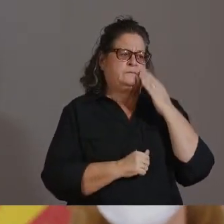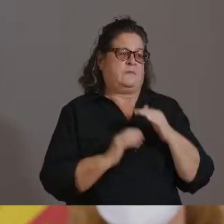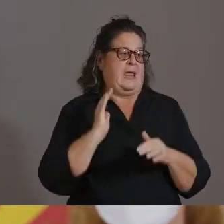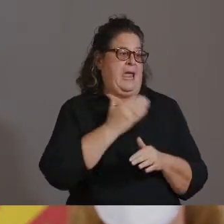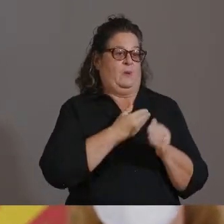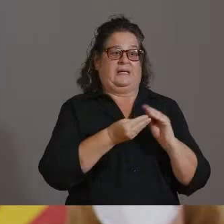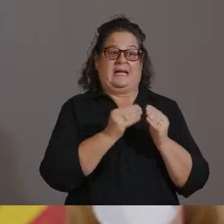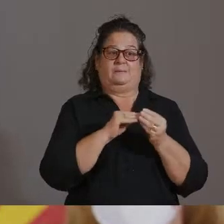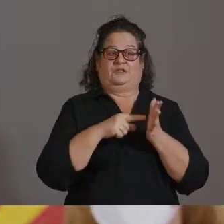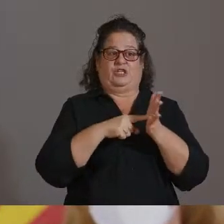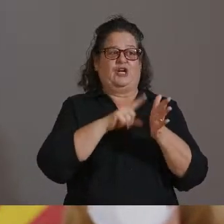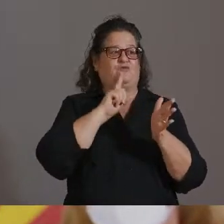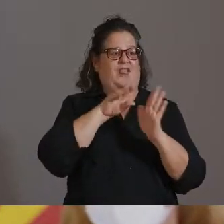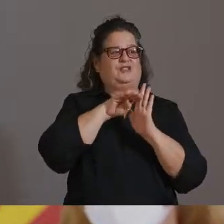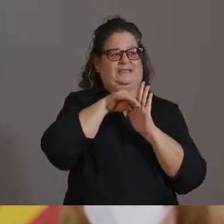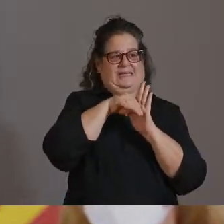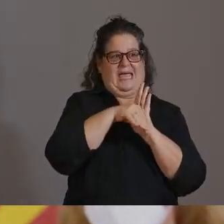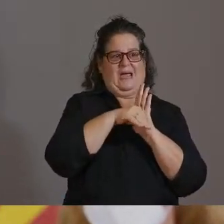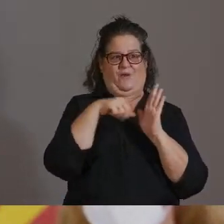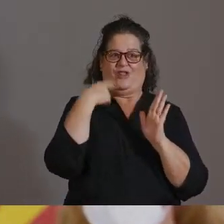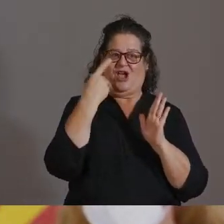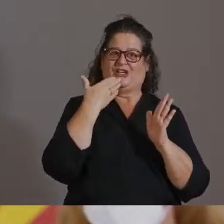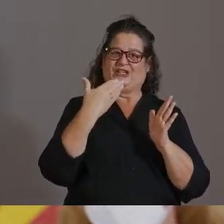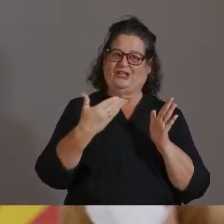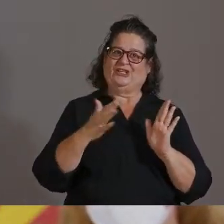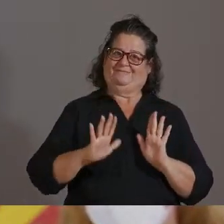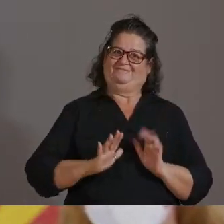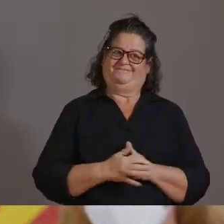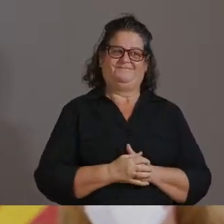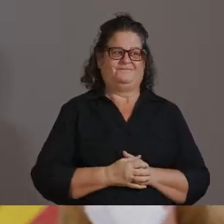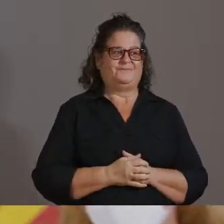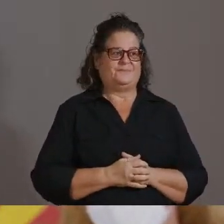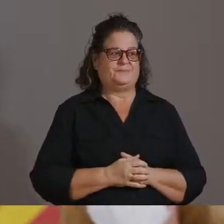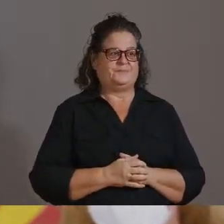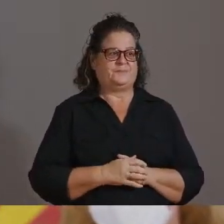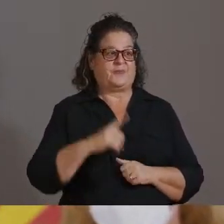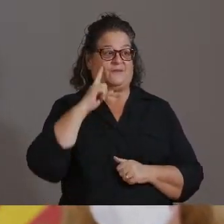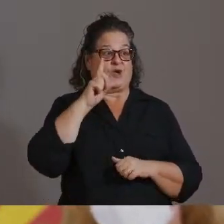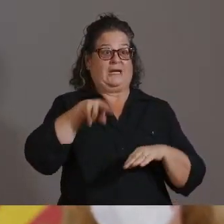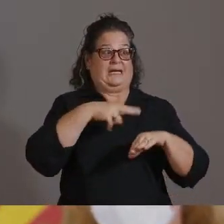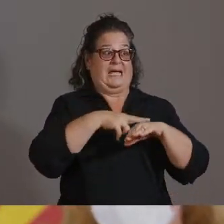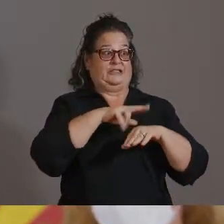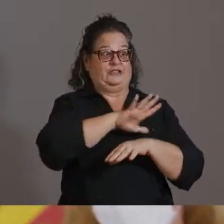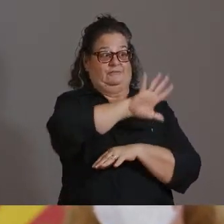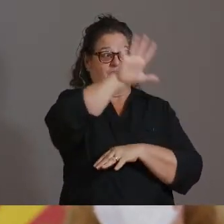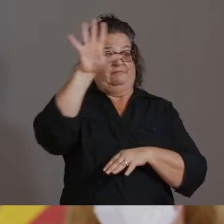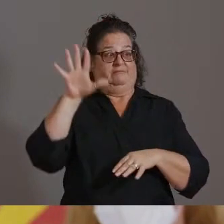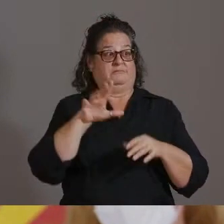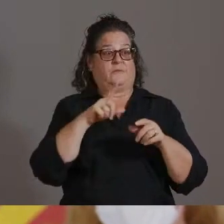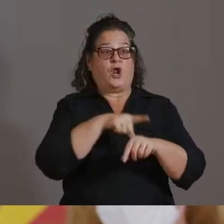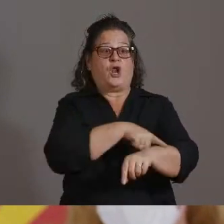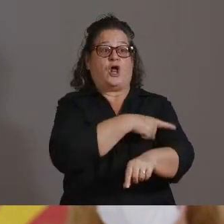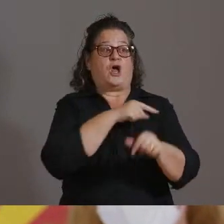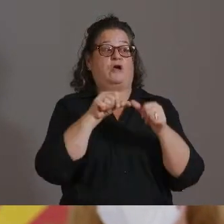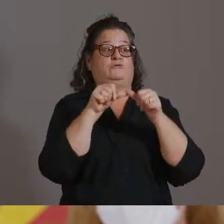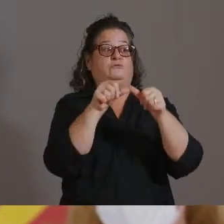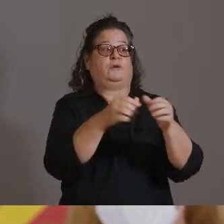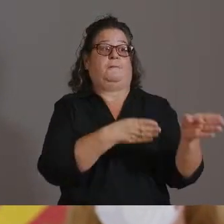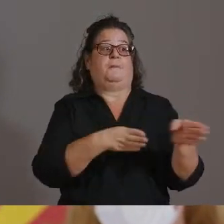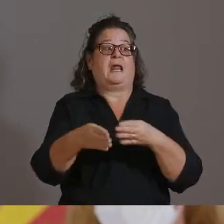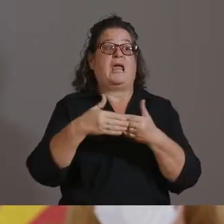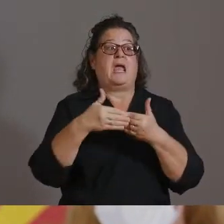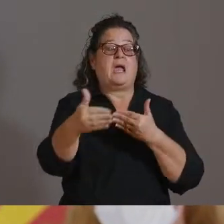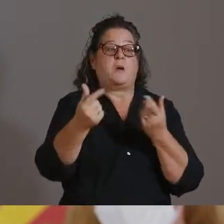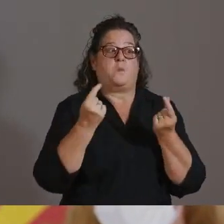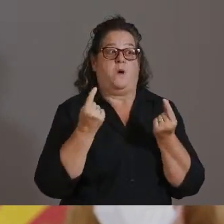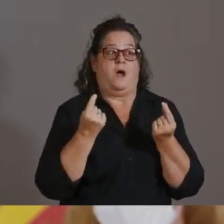In terms of the long-term plan nationally, of course, is the Operation Warp Speed at the federal